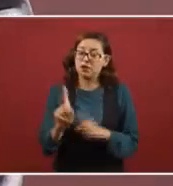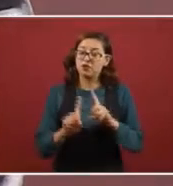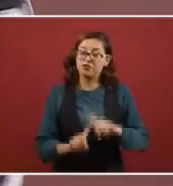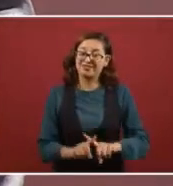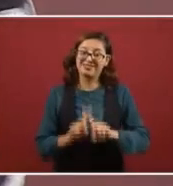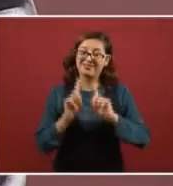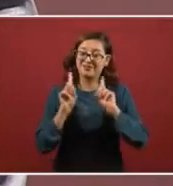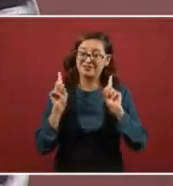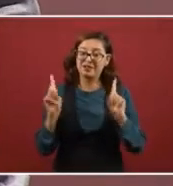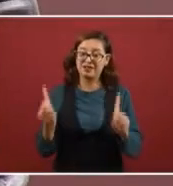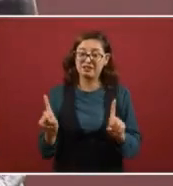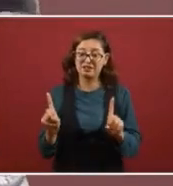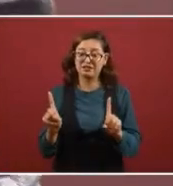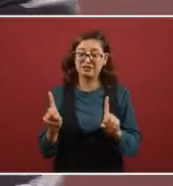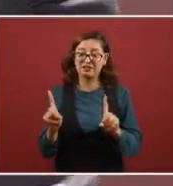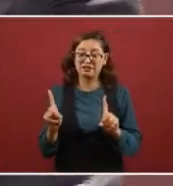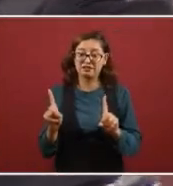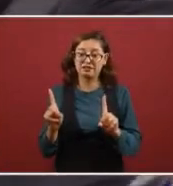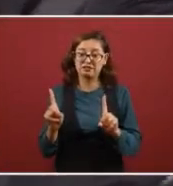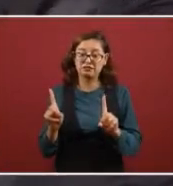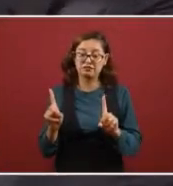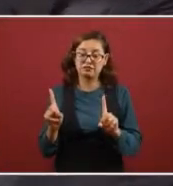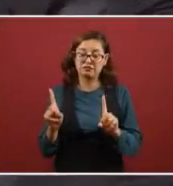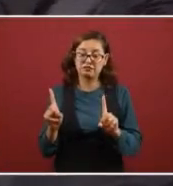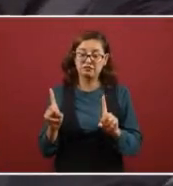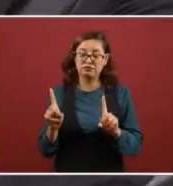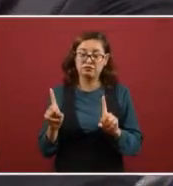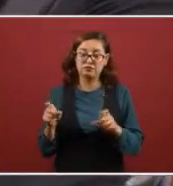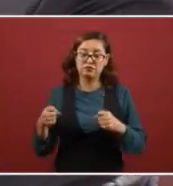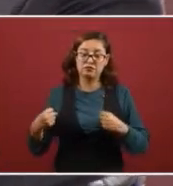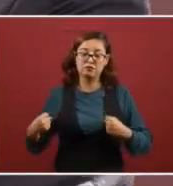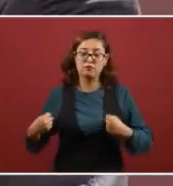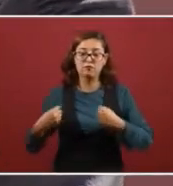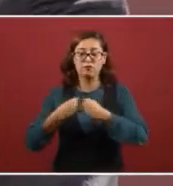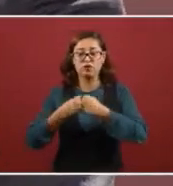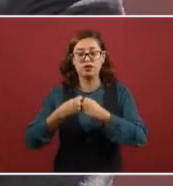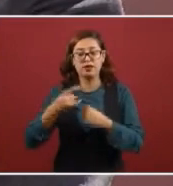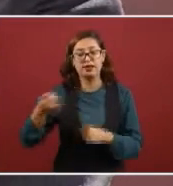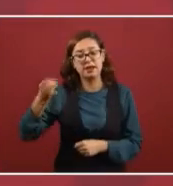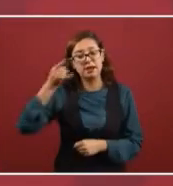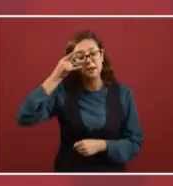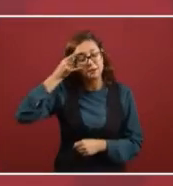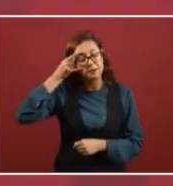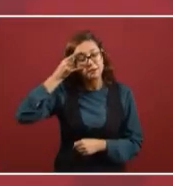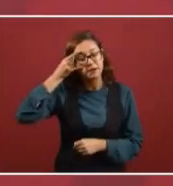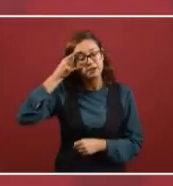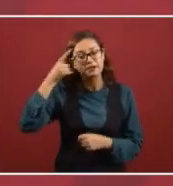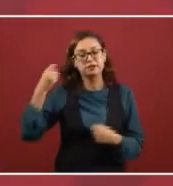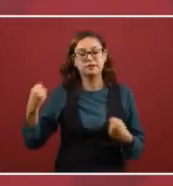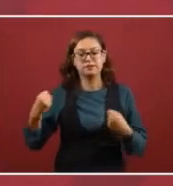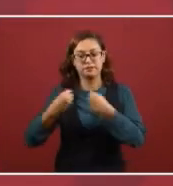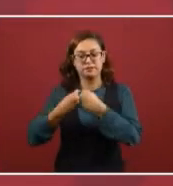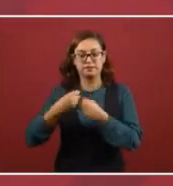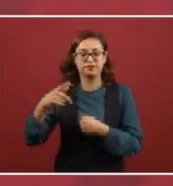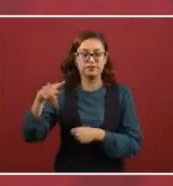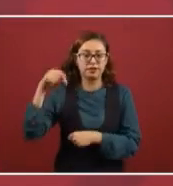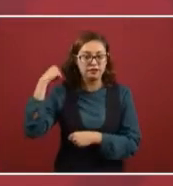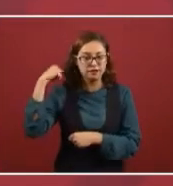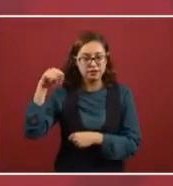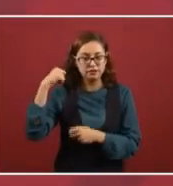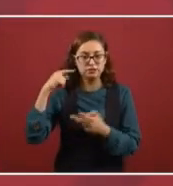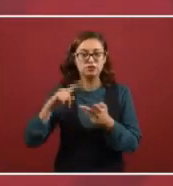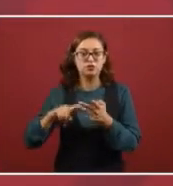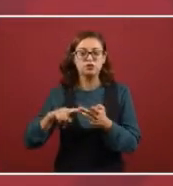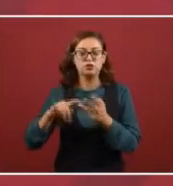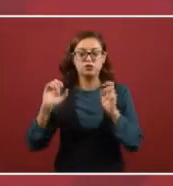the same thing. la frontera From the borders, de Campeche, from Campeche, de the Tabasco, de Chiapas, Tabasco